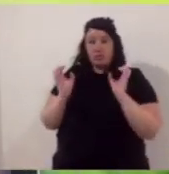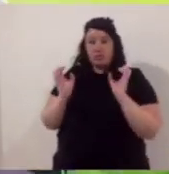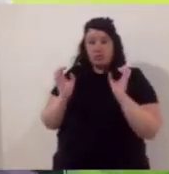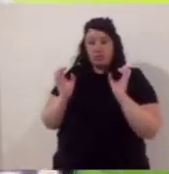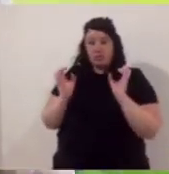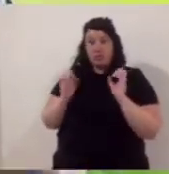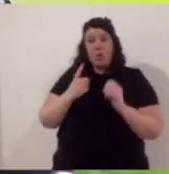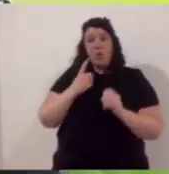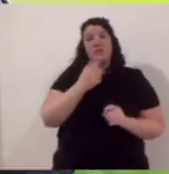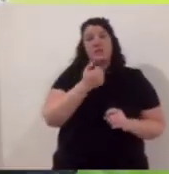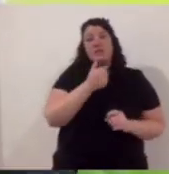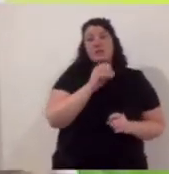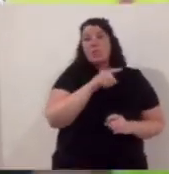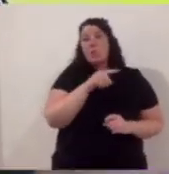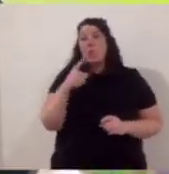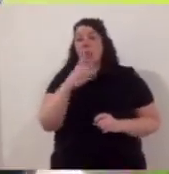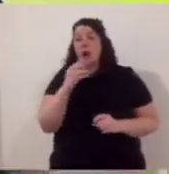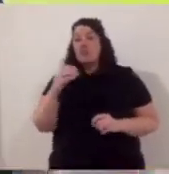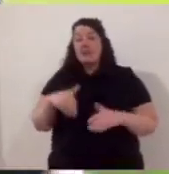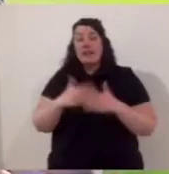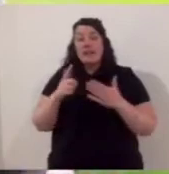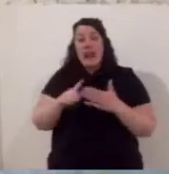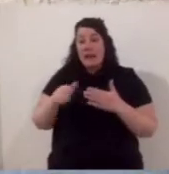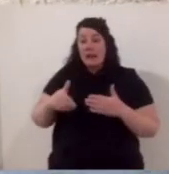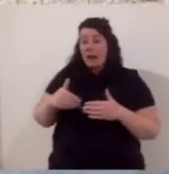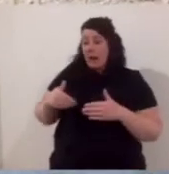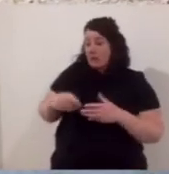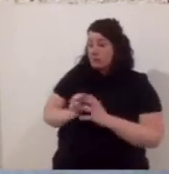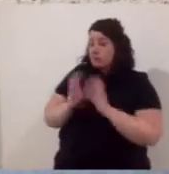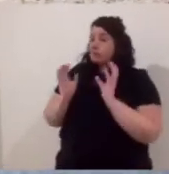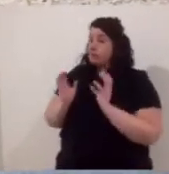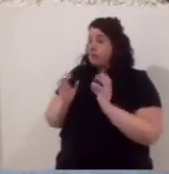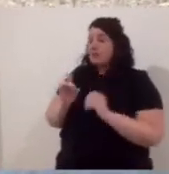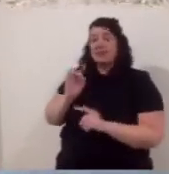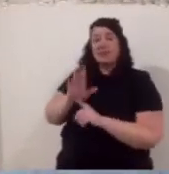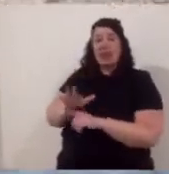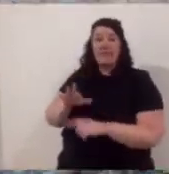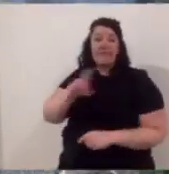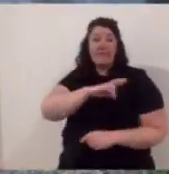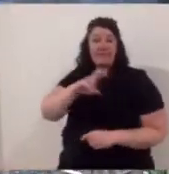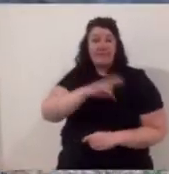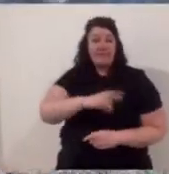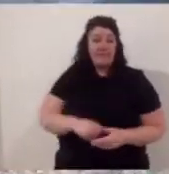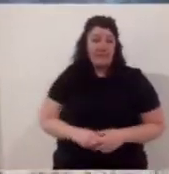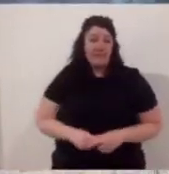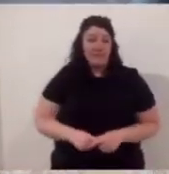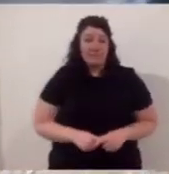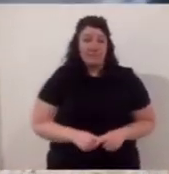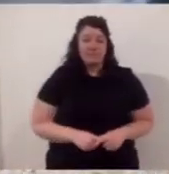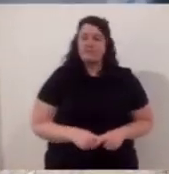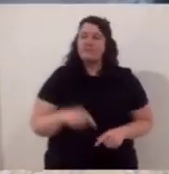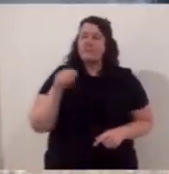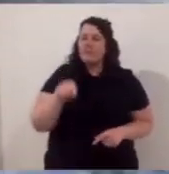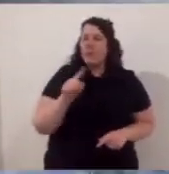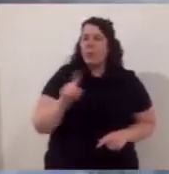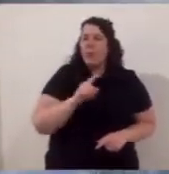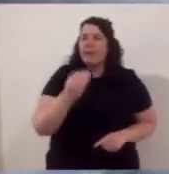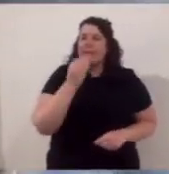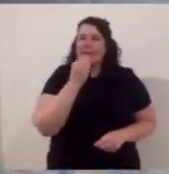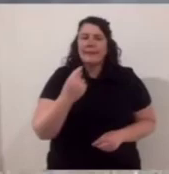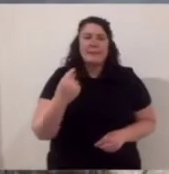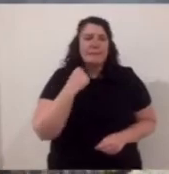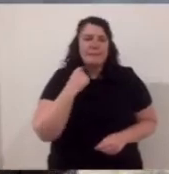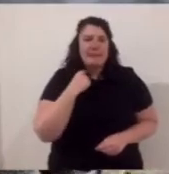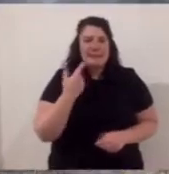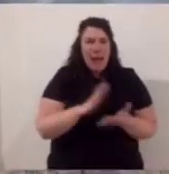hatch somewhere between 60 and 100 days later. Komodo dragons are carnivorous. They are meat eaters, and